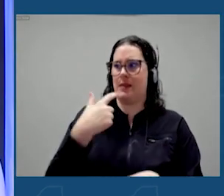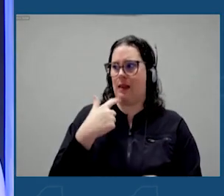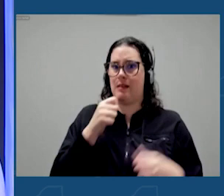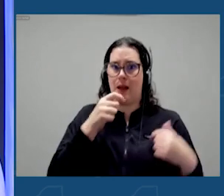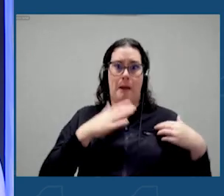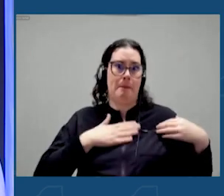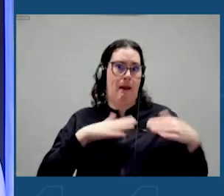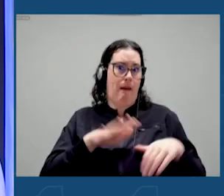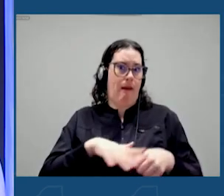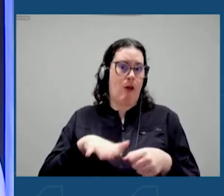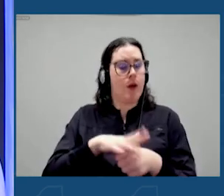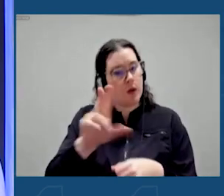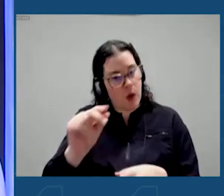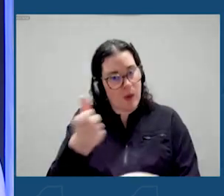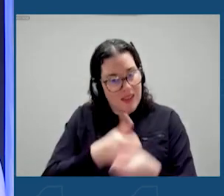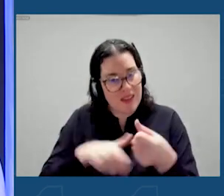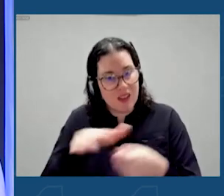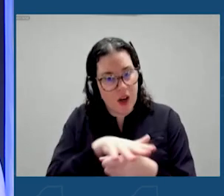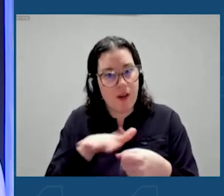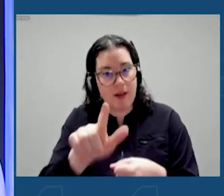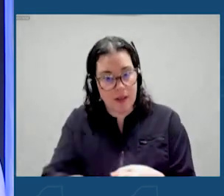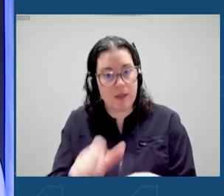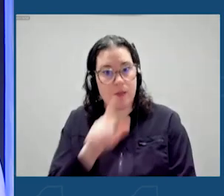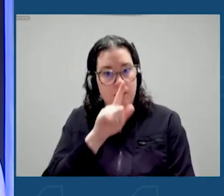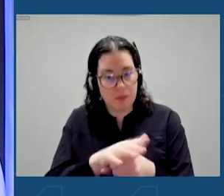in the city.